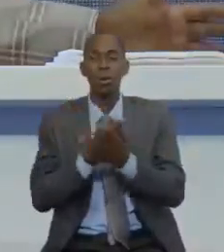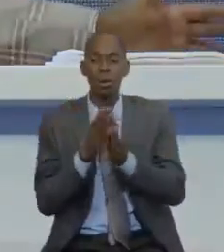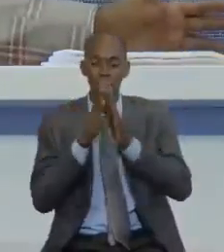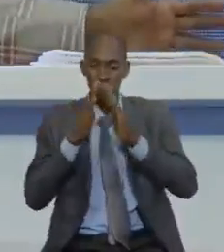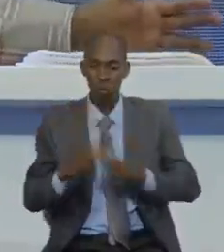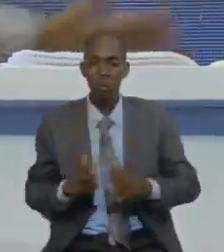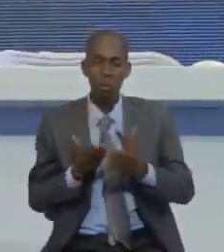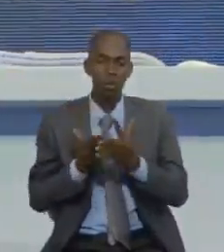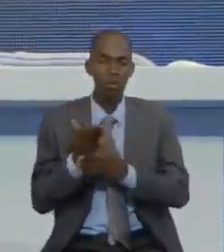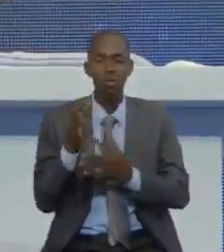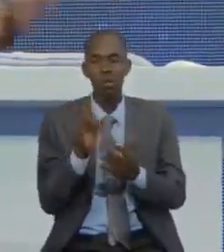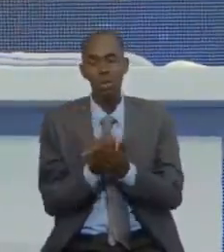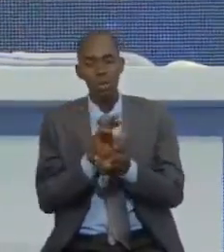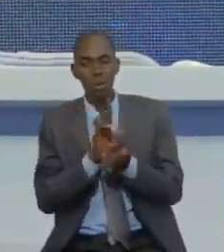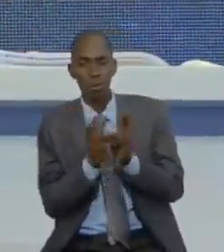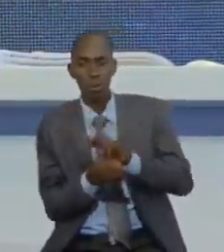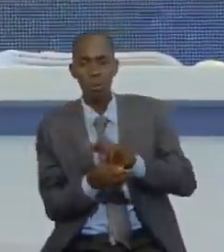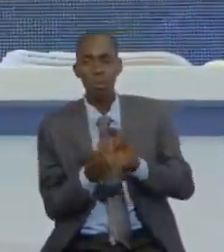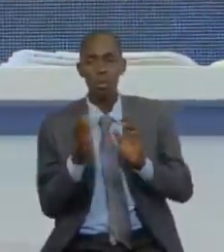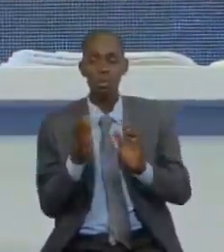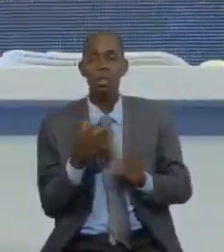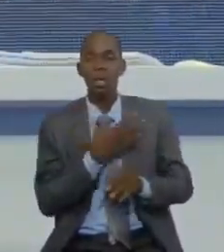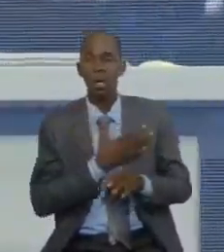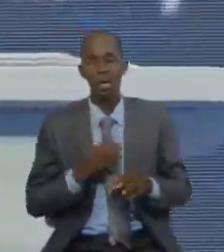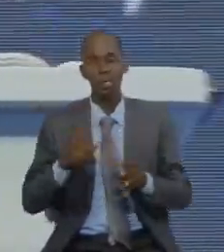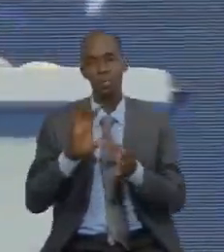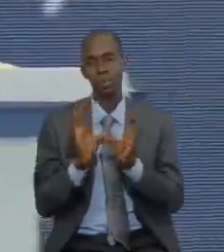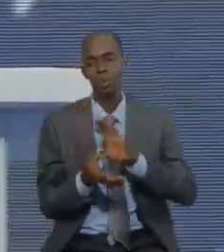that penitence and conversion.